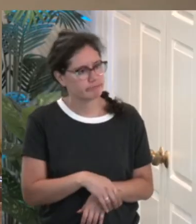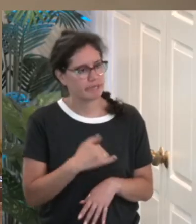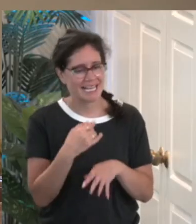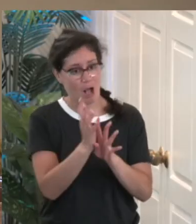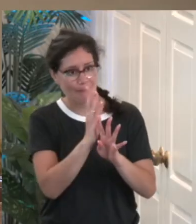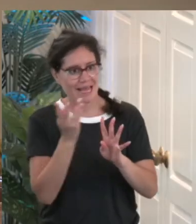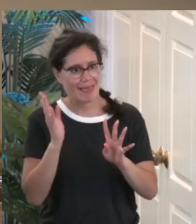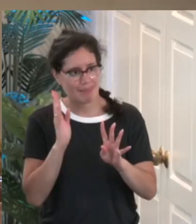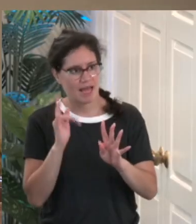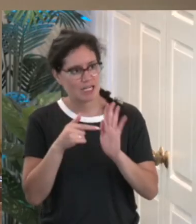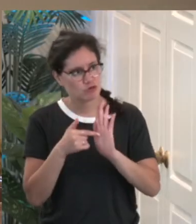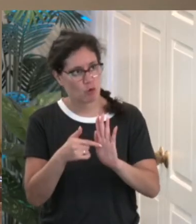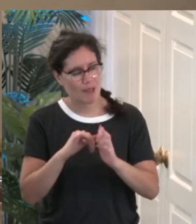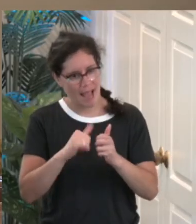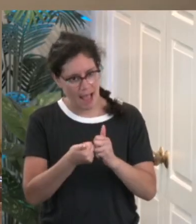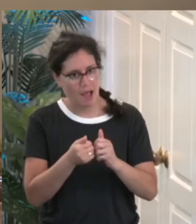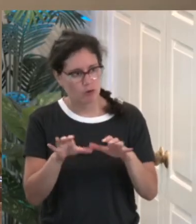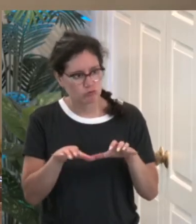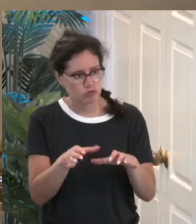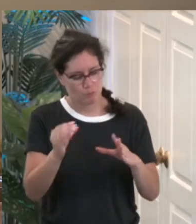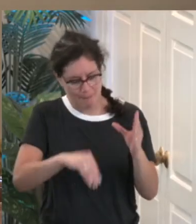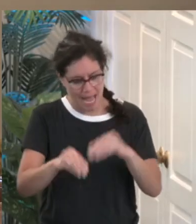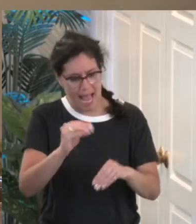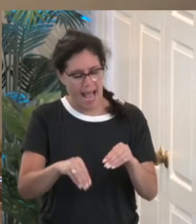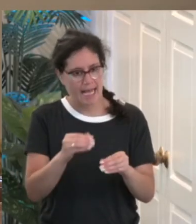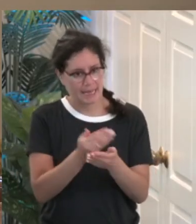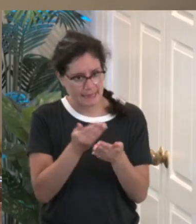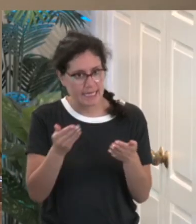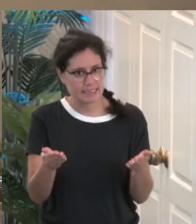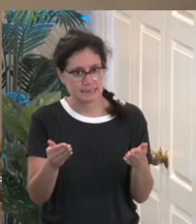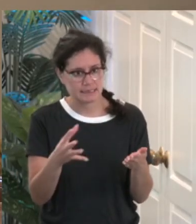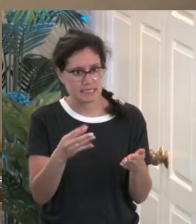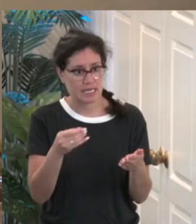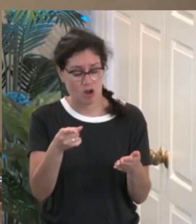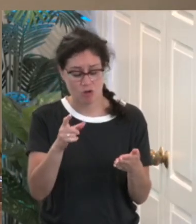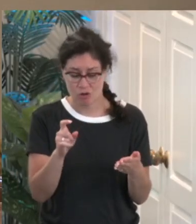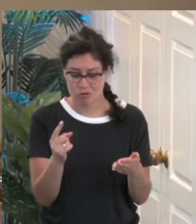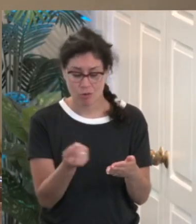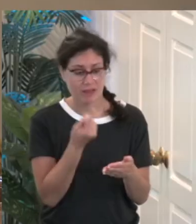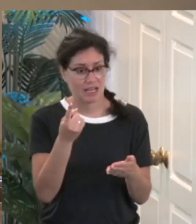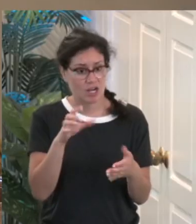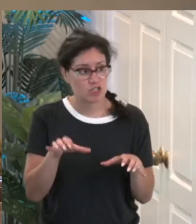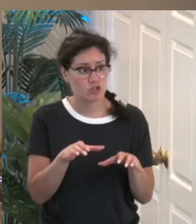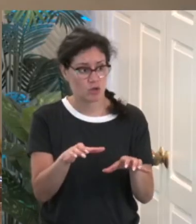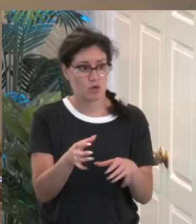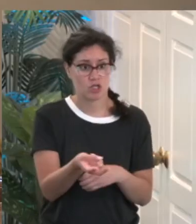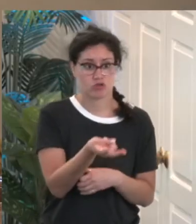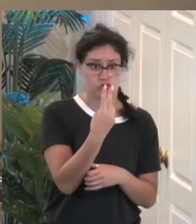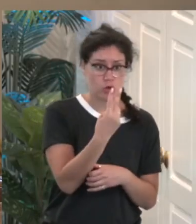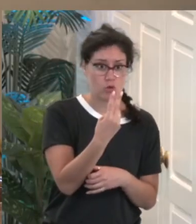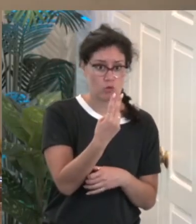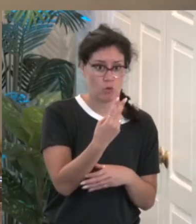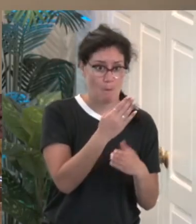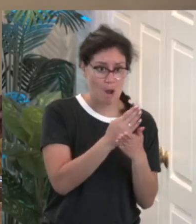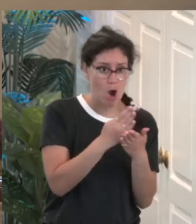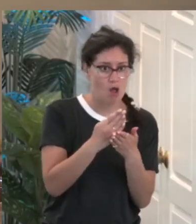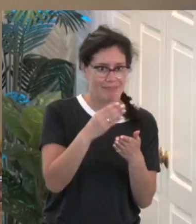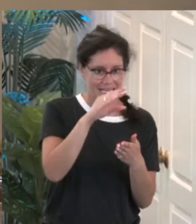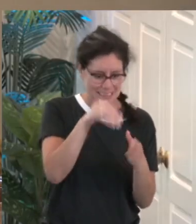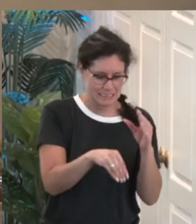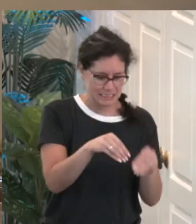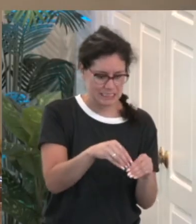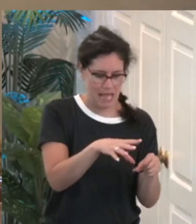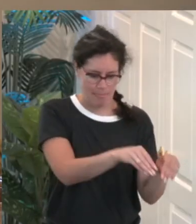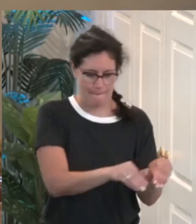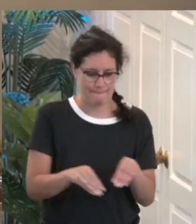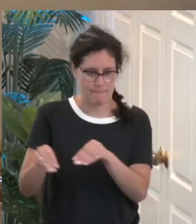line. He showed me how the bags go. And he said, all you got to do is put 2 sacks in this bags and then move it on down the